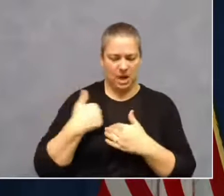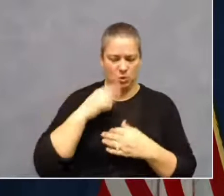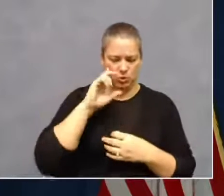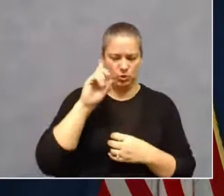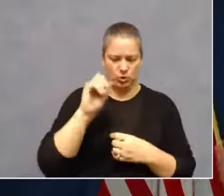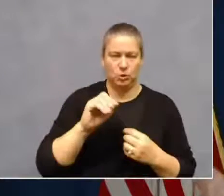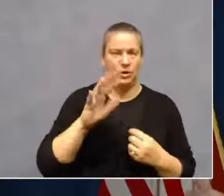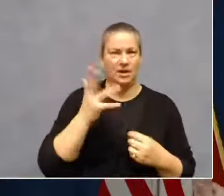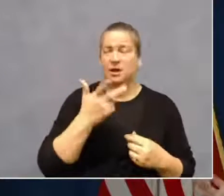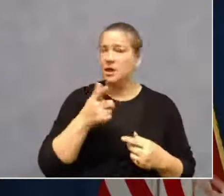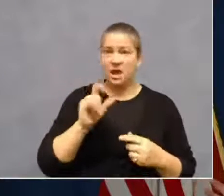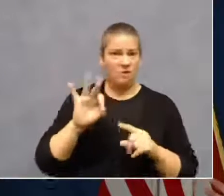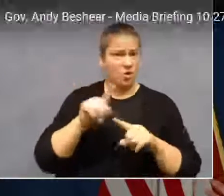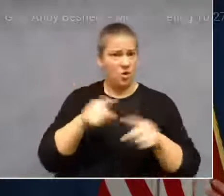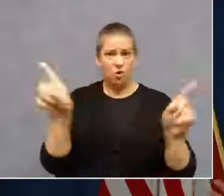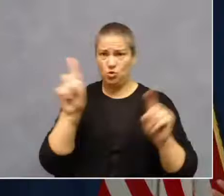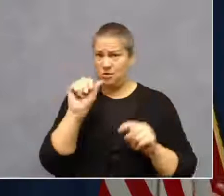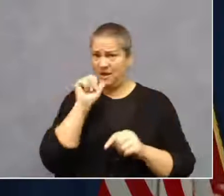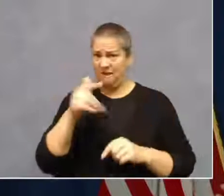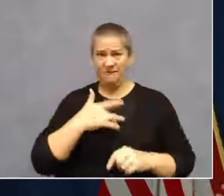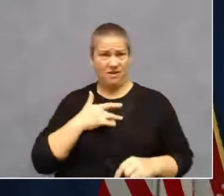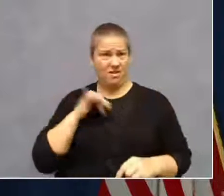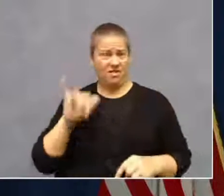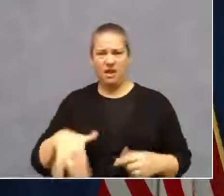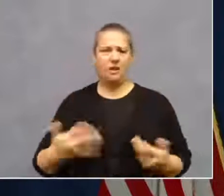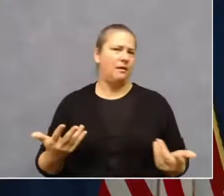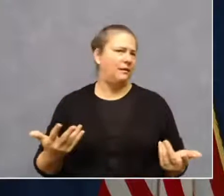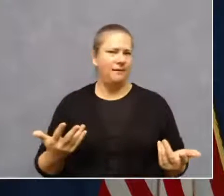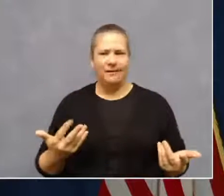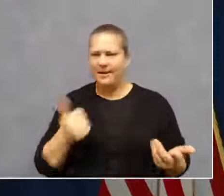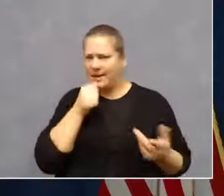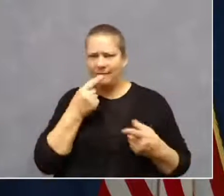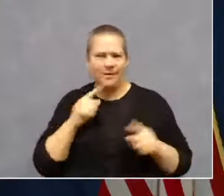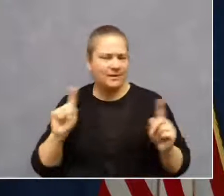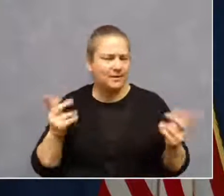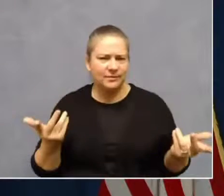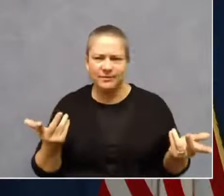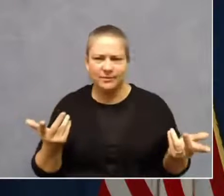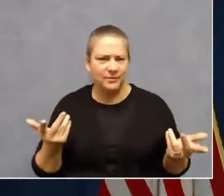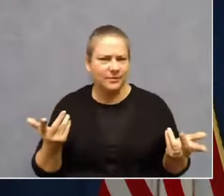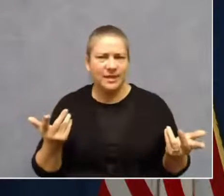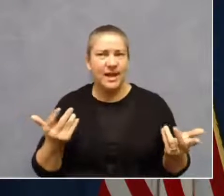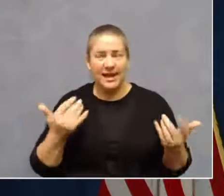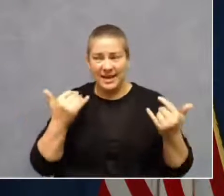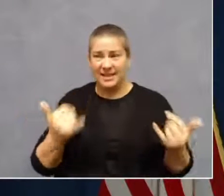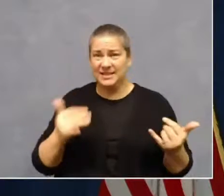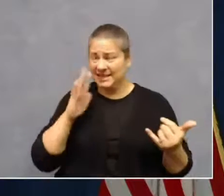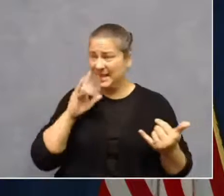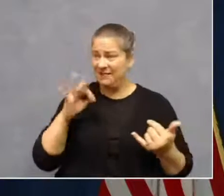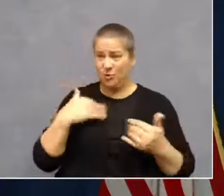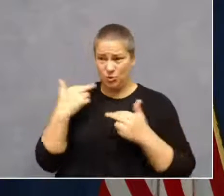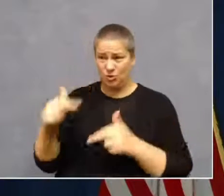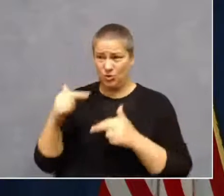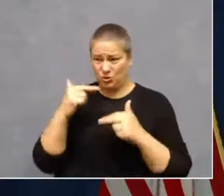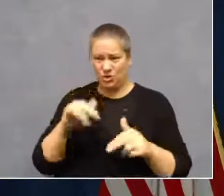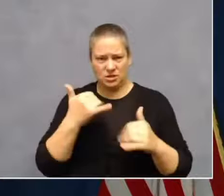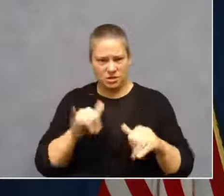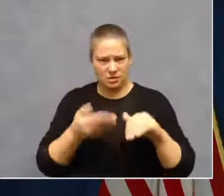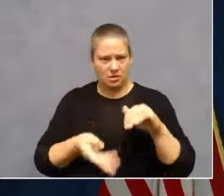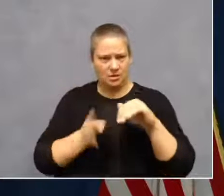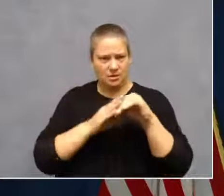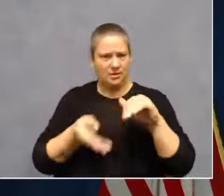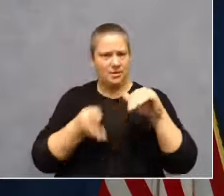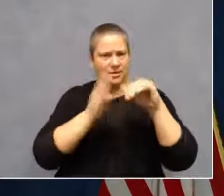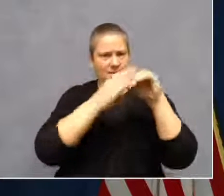I just mentioned to you, which are significant and should be enough, we still have cases elevating. And that's because we've got some folks that